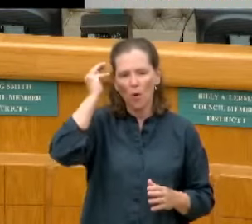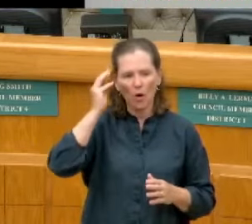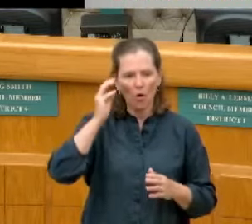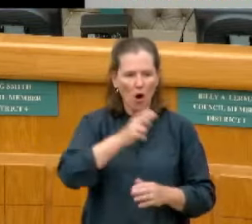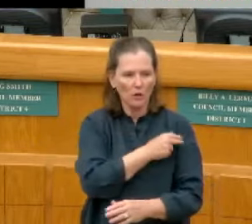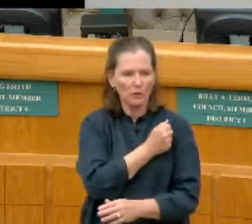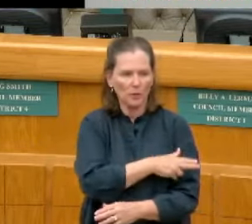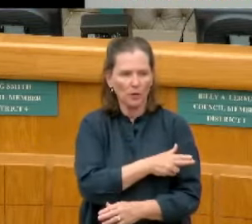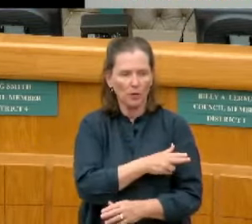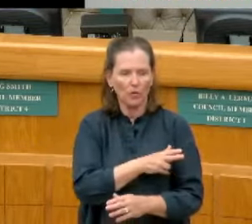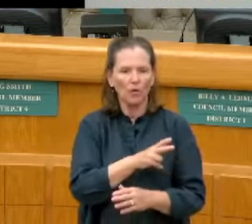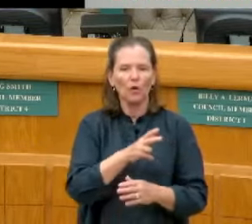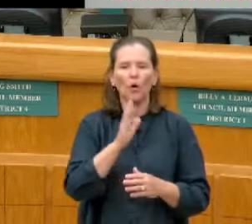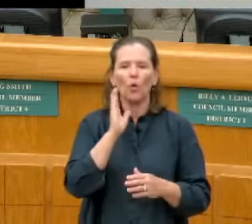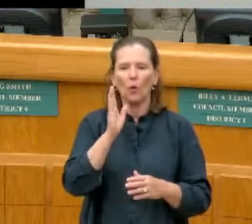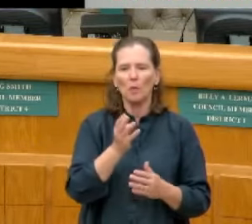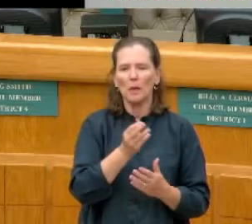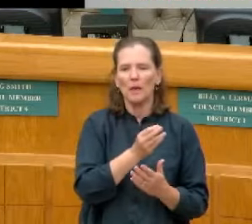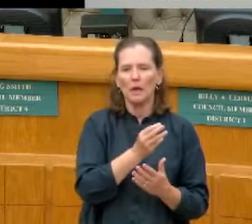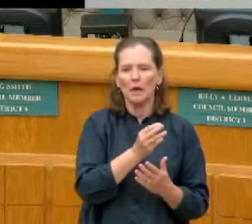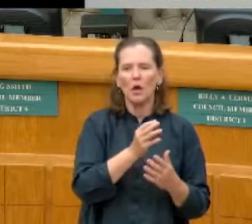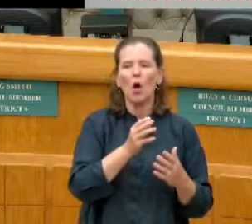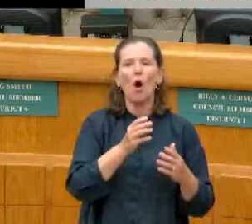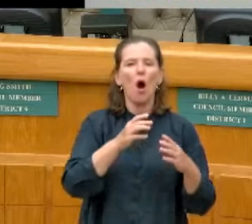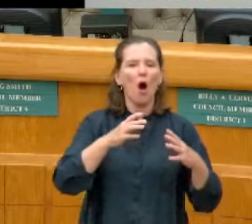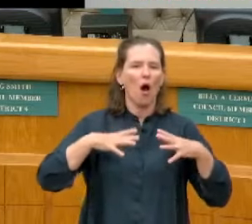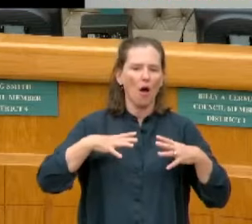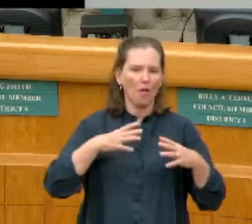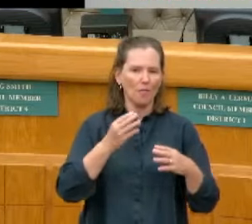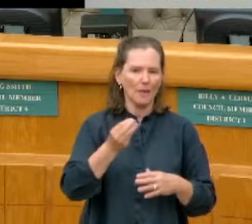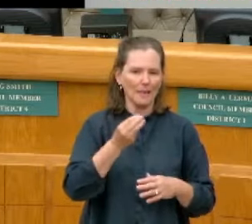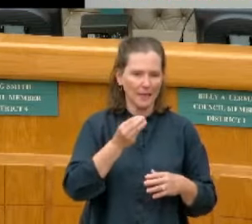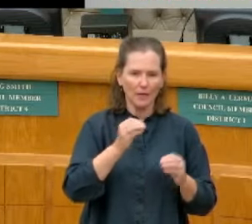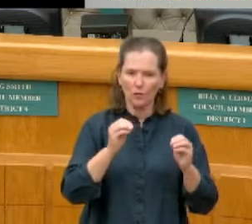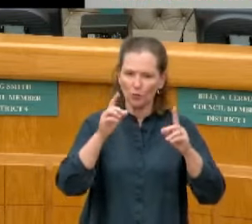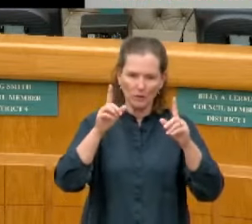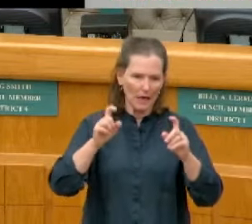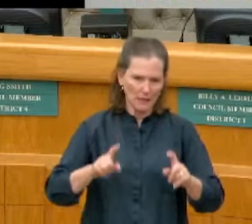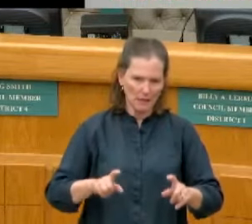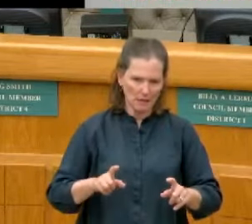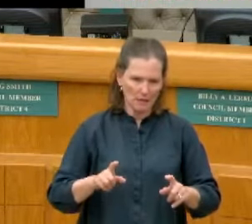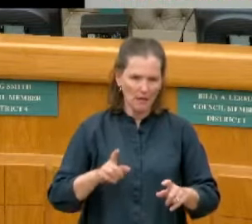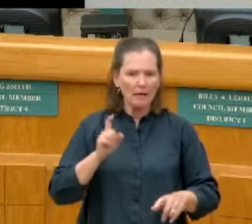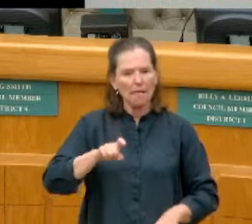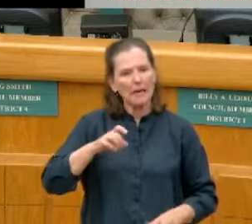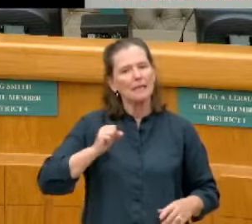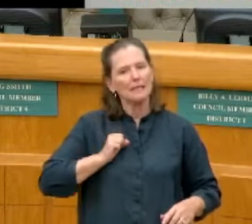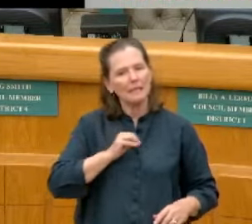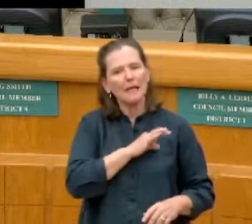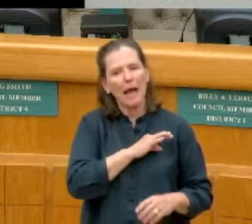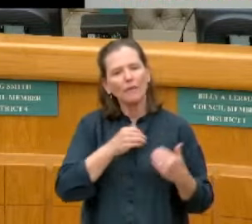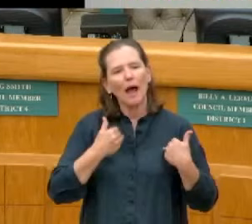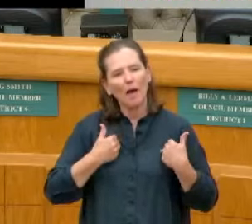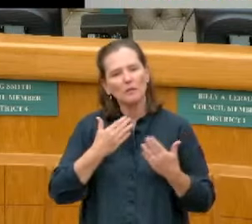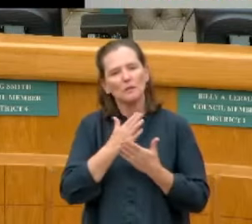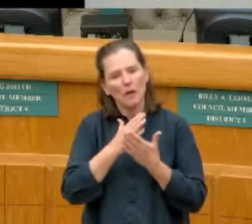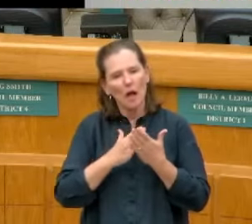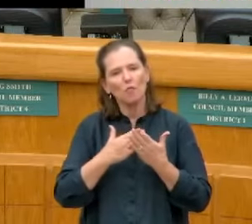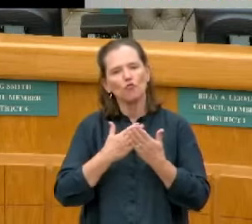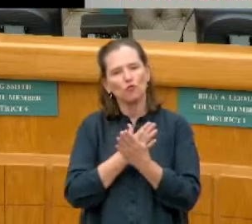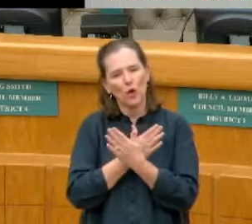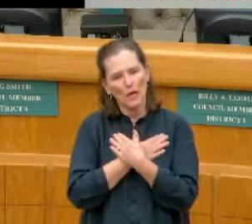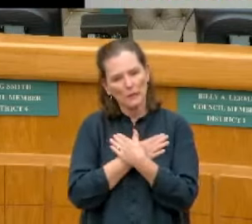p.m. Except this Monday, there will not be testing to give the staff a chance to be able to get some rest and spend some time with their families as